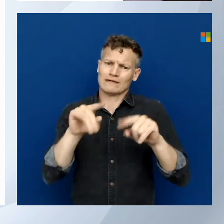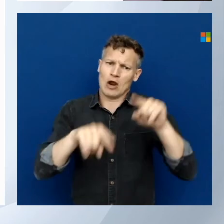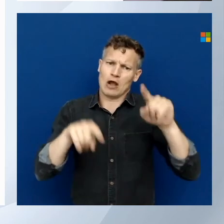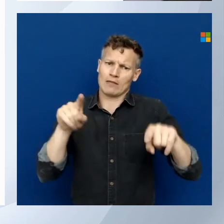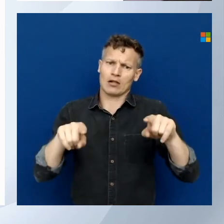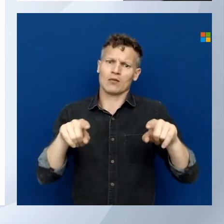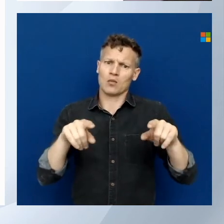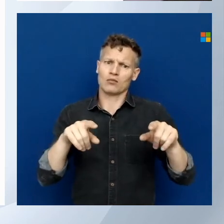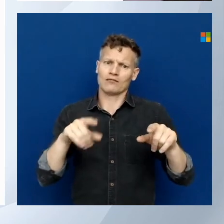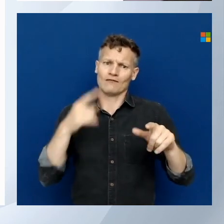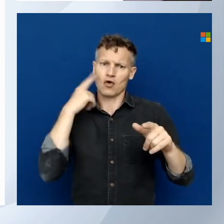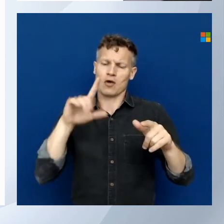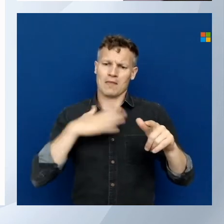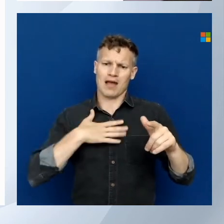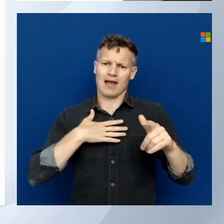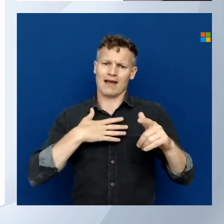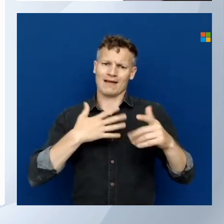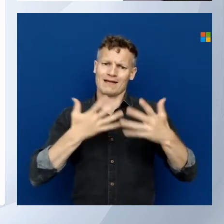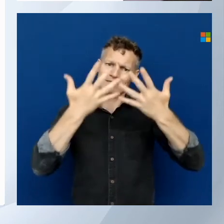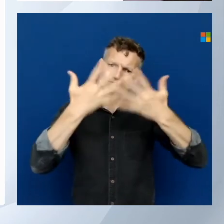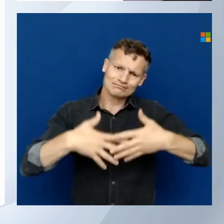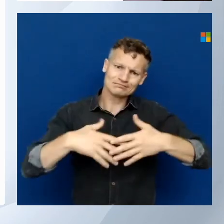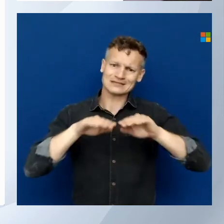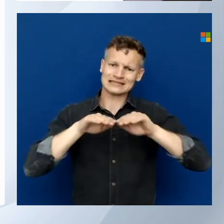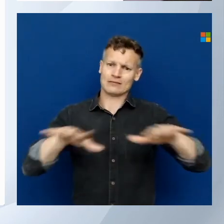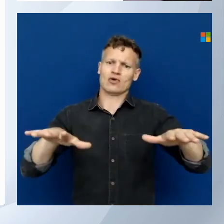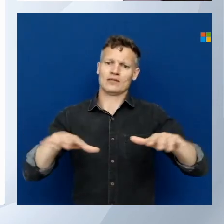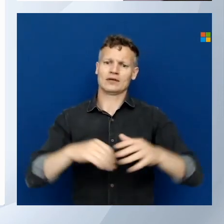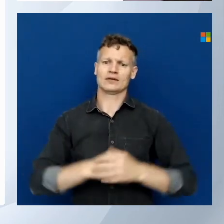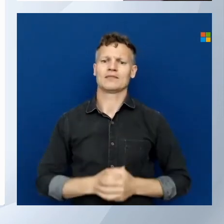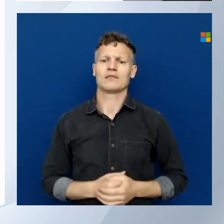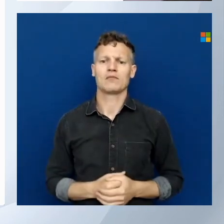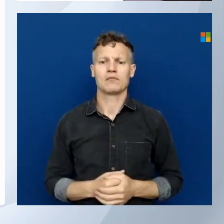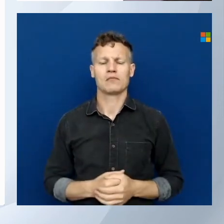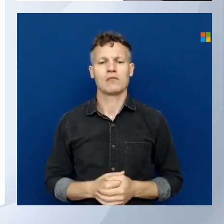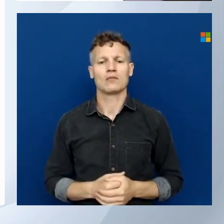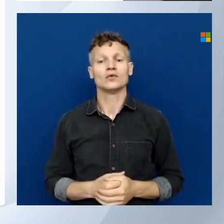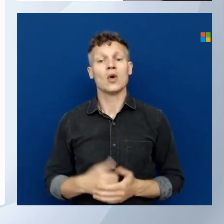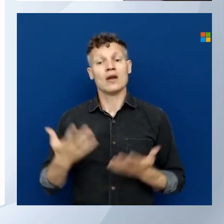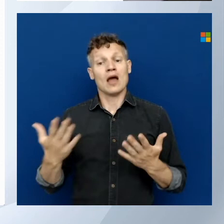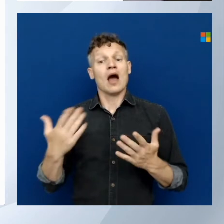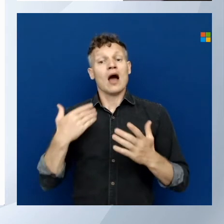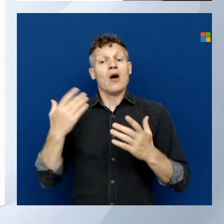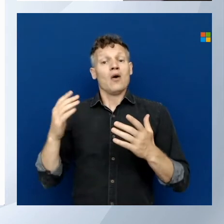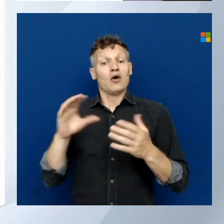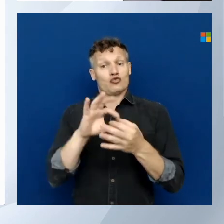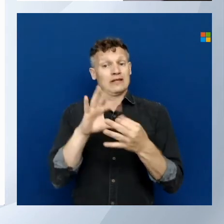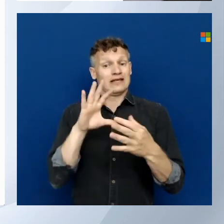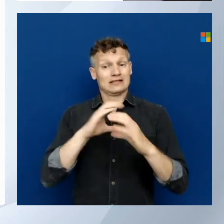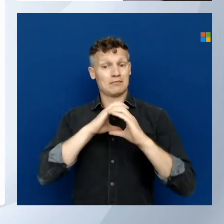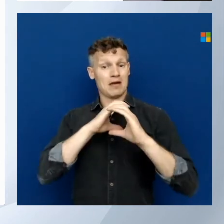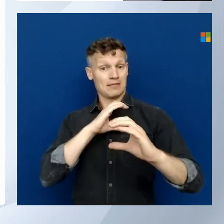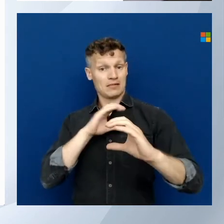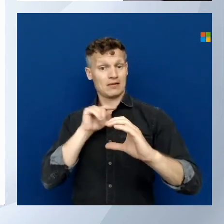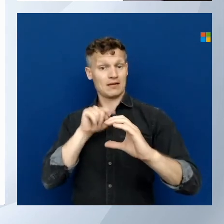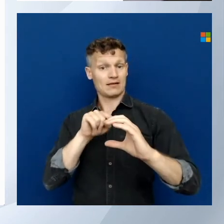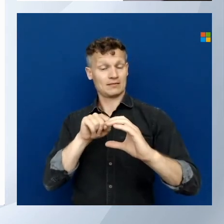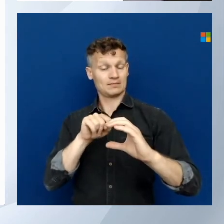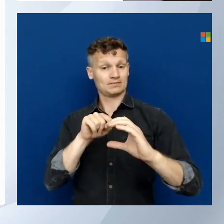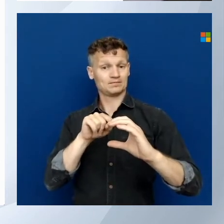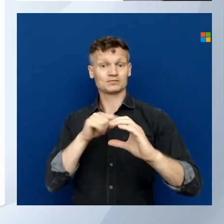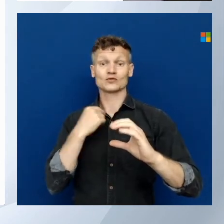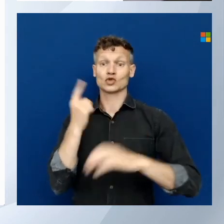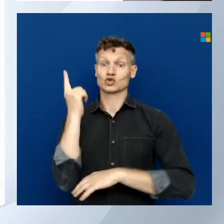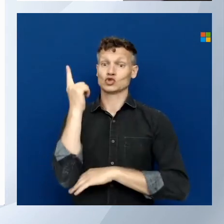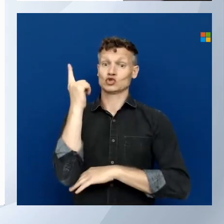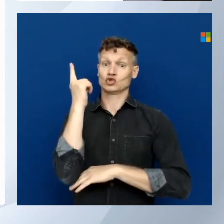So going back to my release pipeline, starting a release means I create a new release.